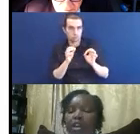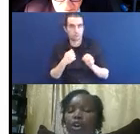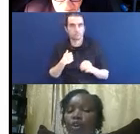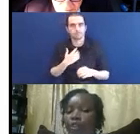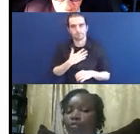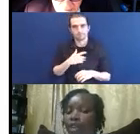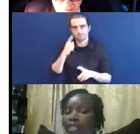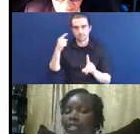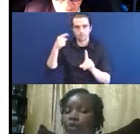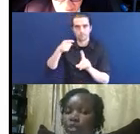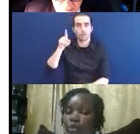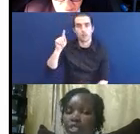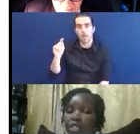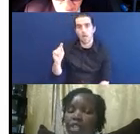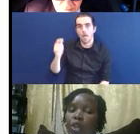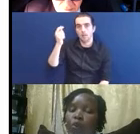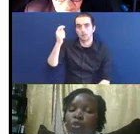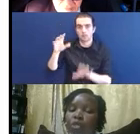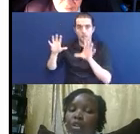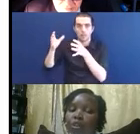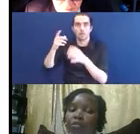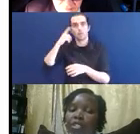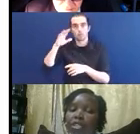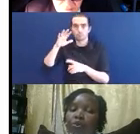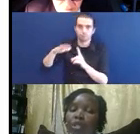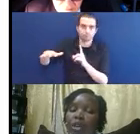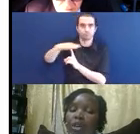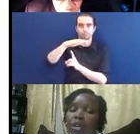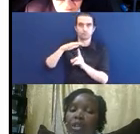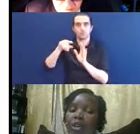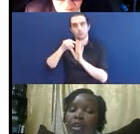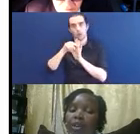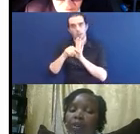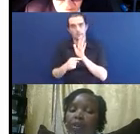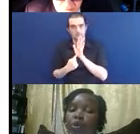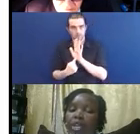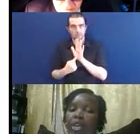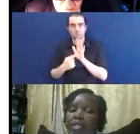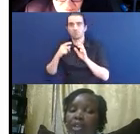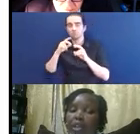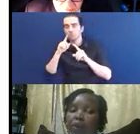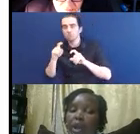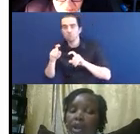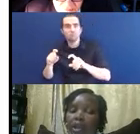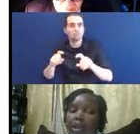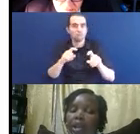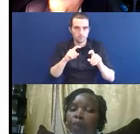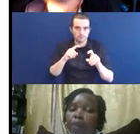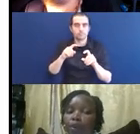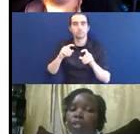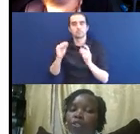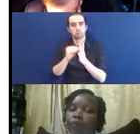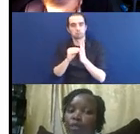Analysis conference for last year, 2020, which was a conference that was looking at work